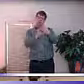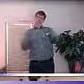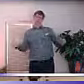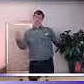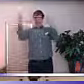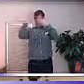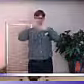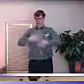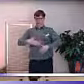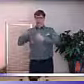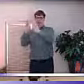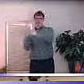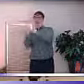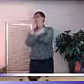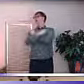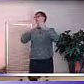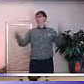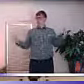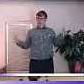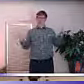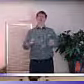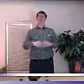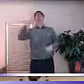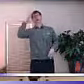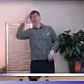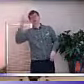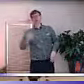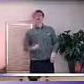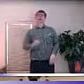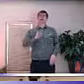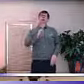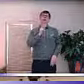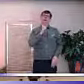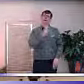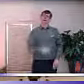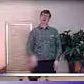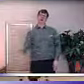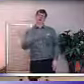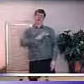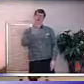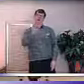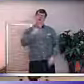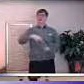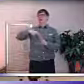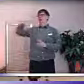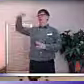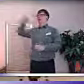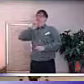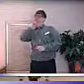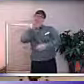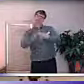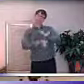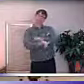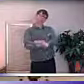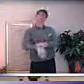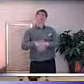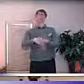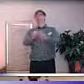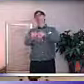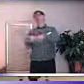setting it free, knowing that they are the divine expression. And